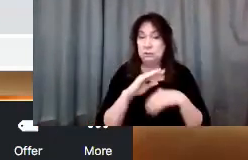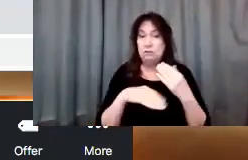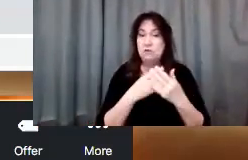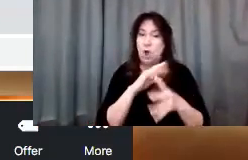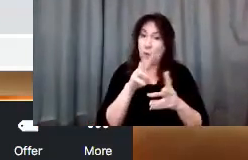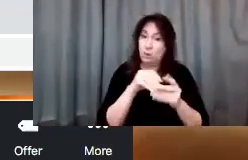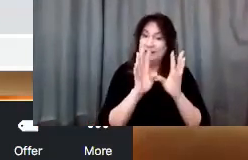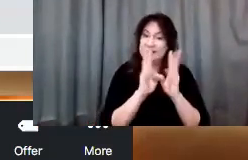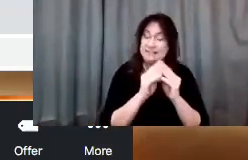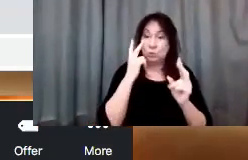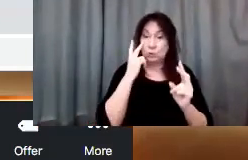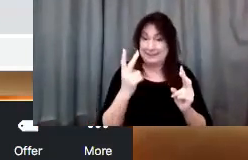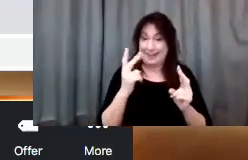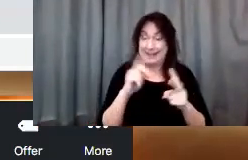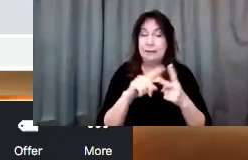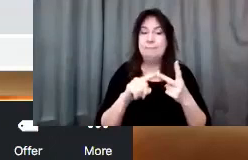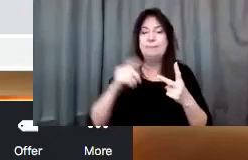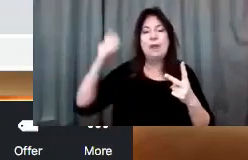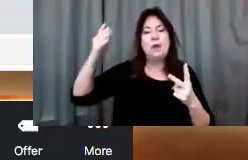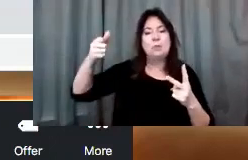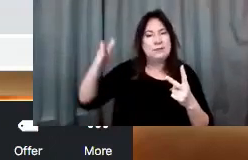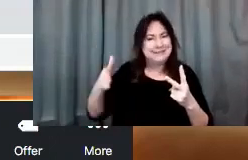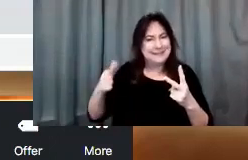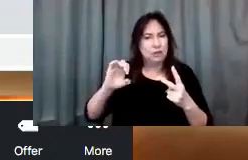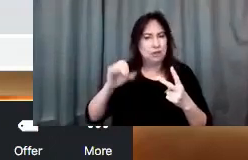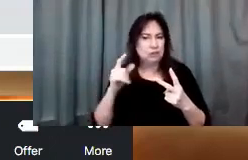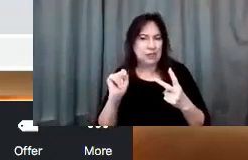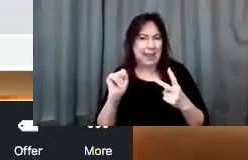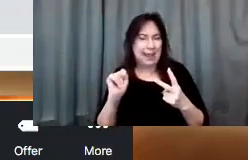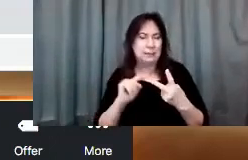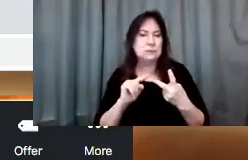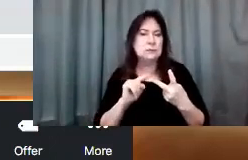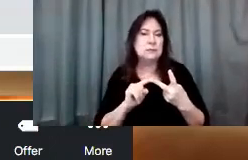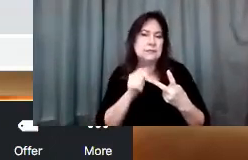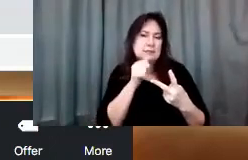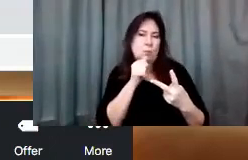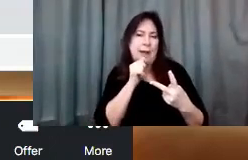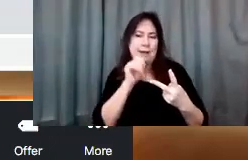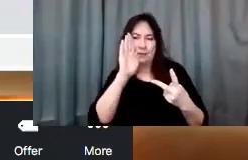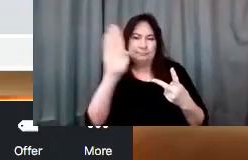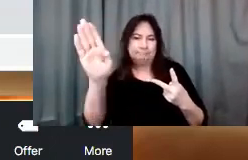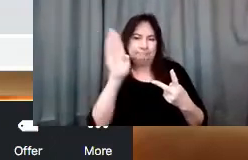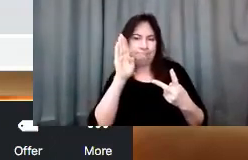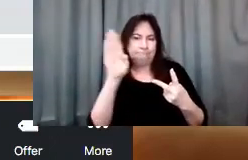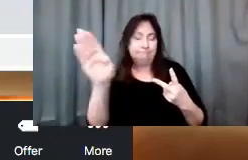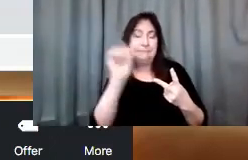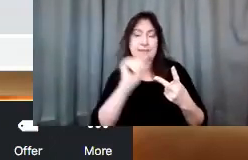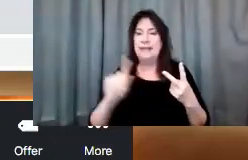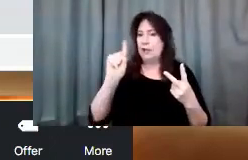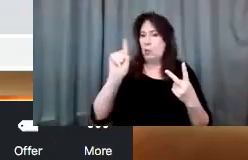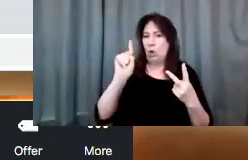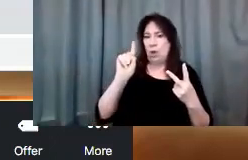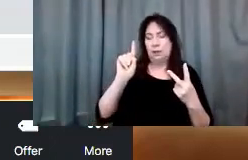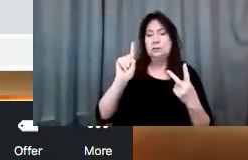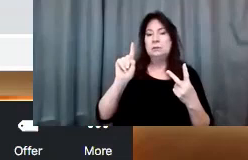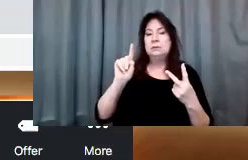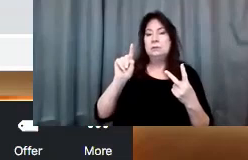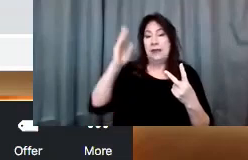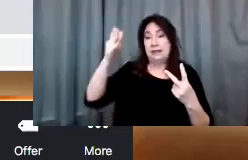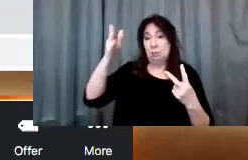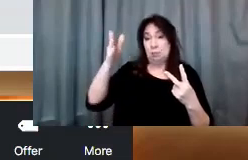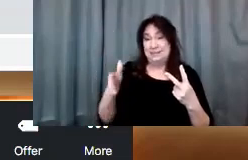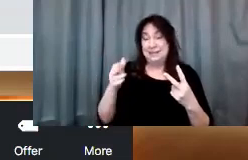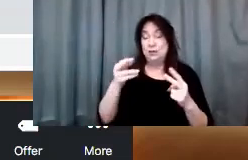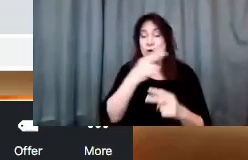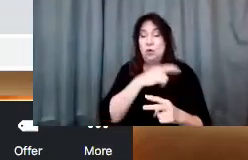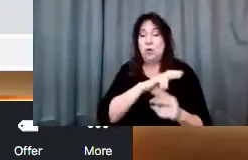session. There's a presenter chat, which is a private location where anyone in the presenter role can